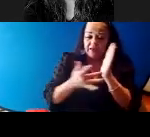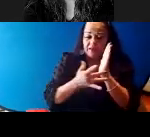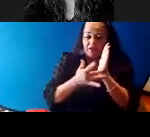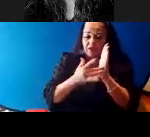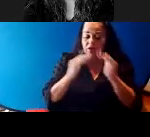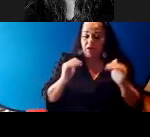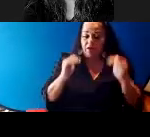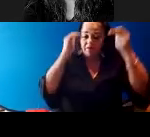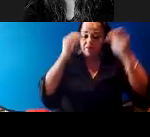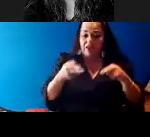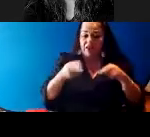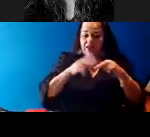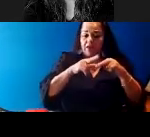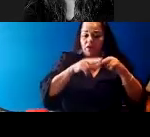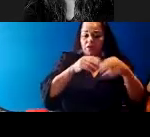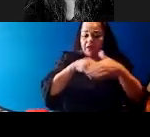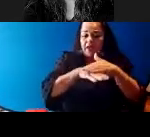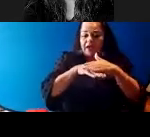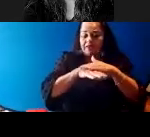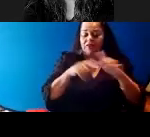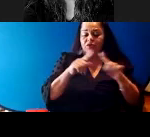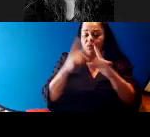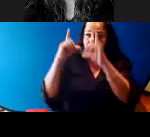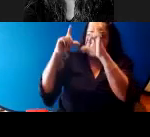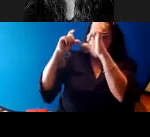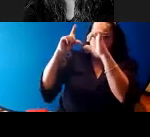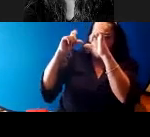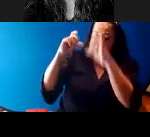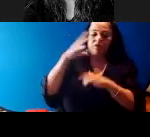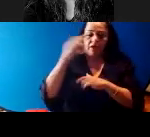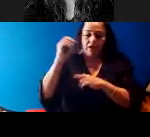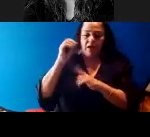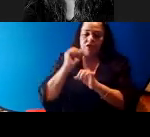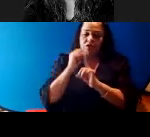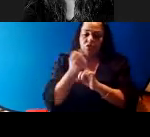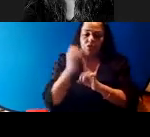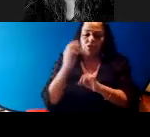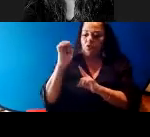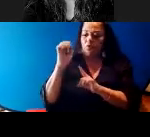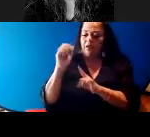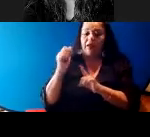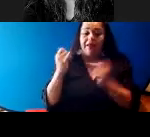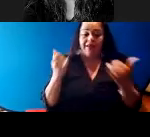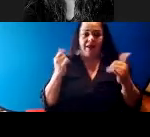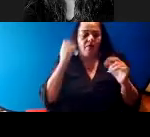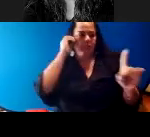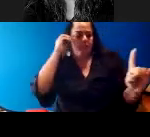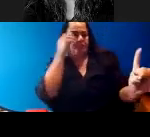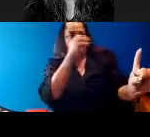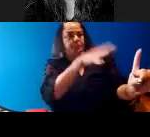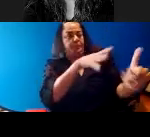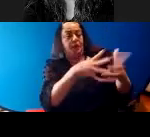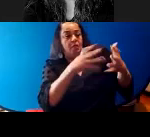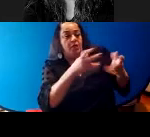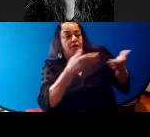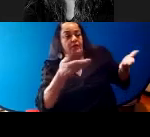and increased access to camera phones and social media allowed communities to shine an international spotlight on the often hidden state-sanctioned murders